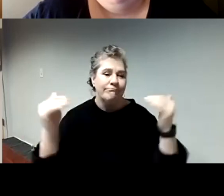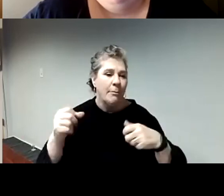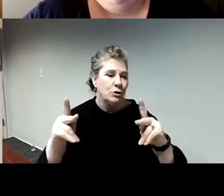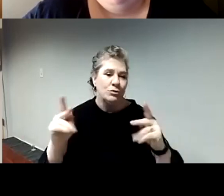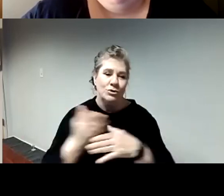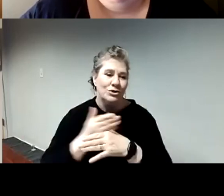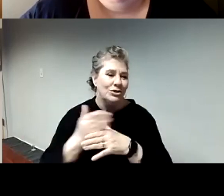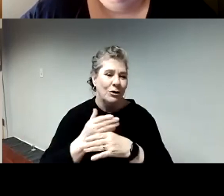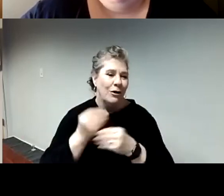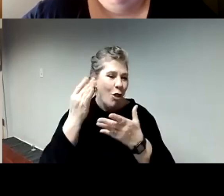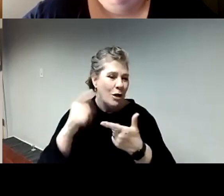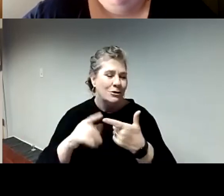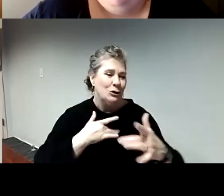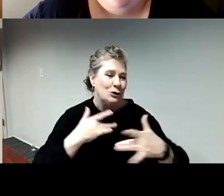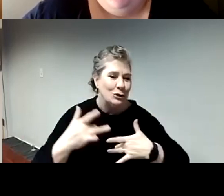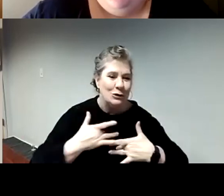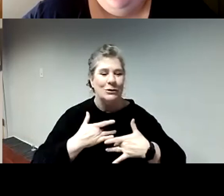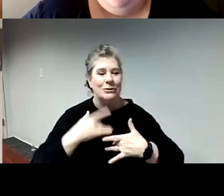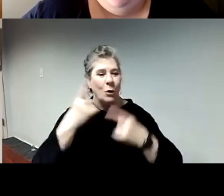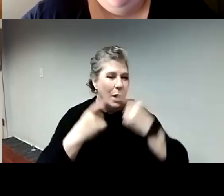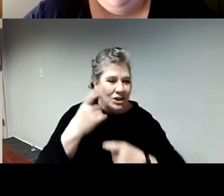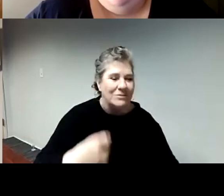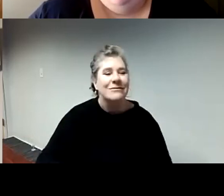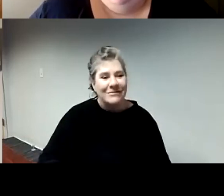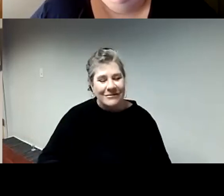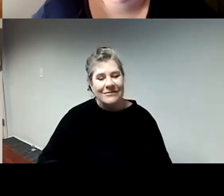share their thoughts, concerns, and questions.